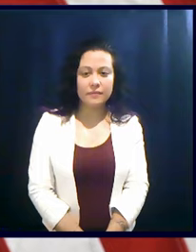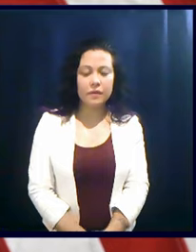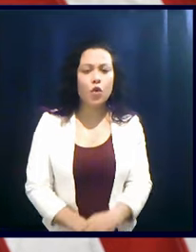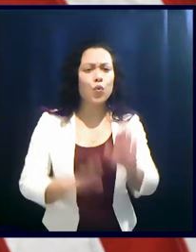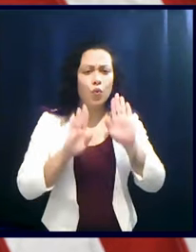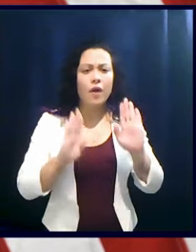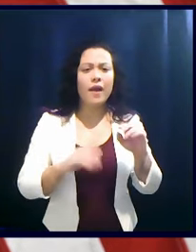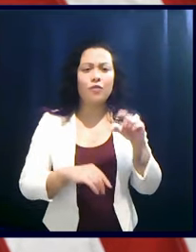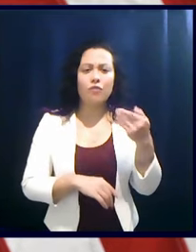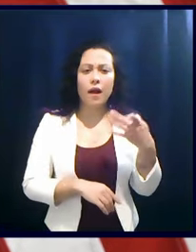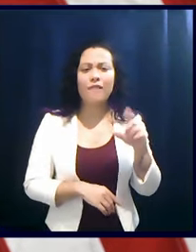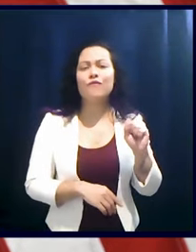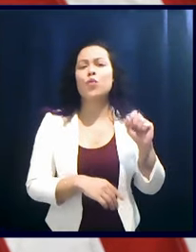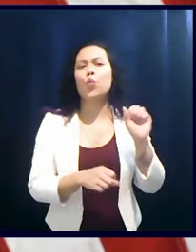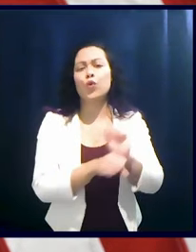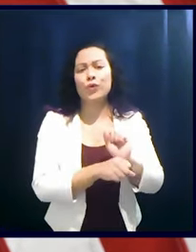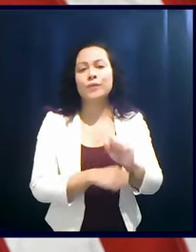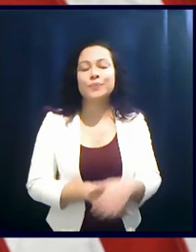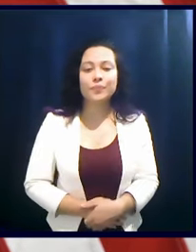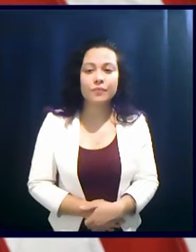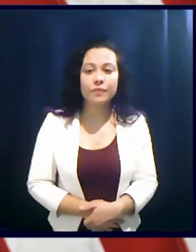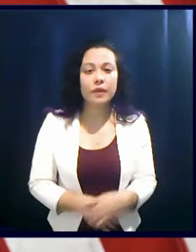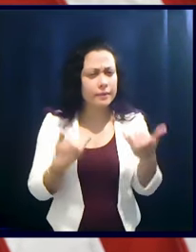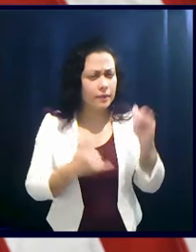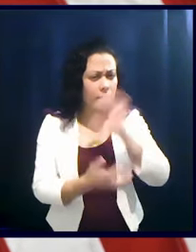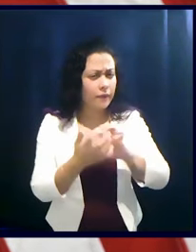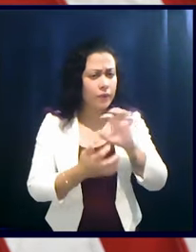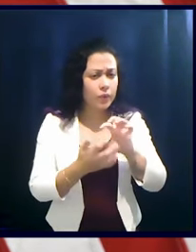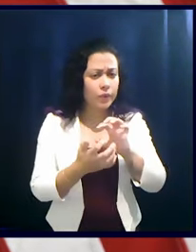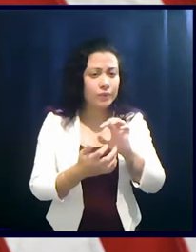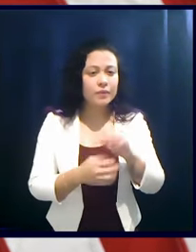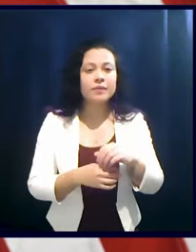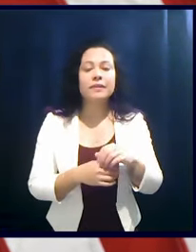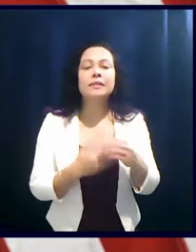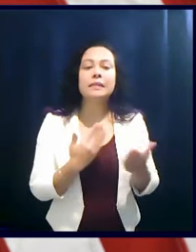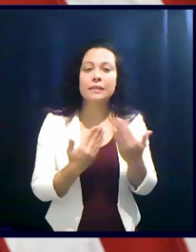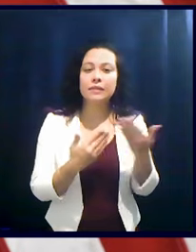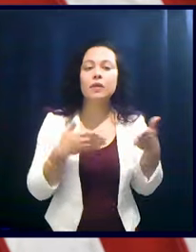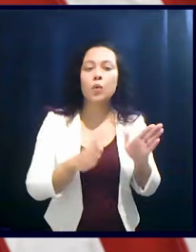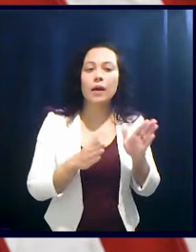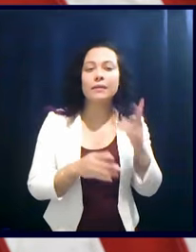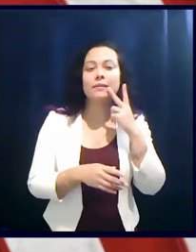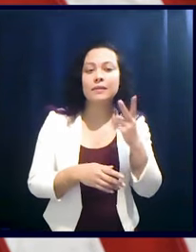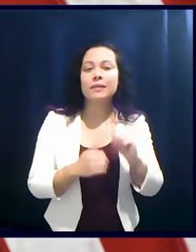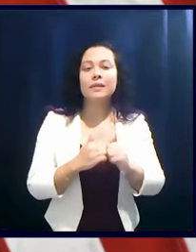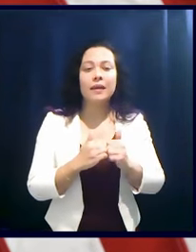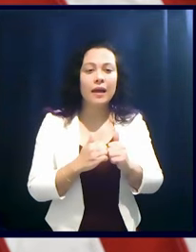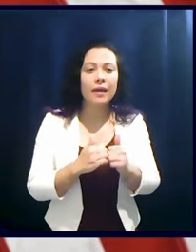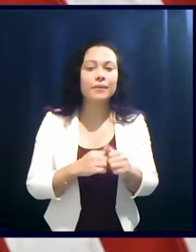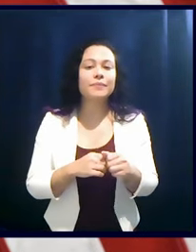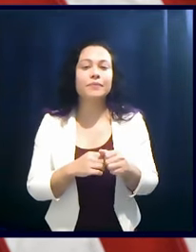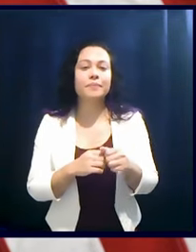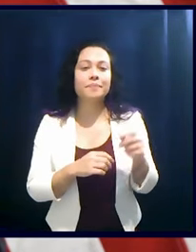Great graph work, Kendra. Thank you again. Still confused? An easy way to see what's going on is to